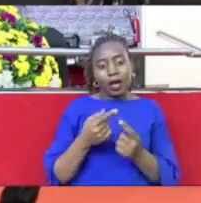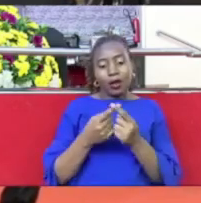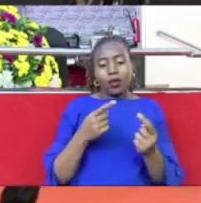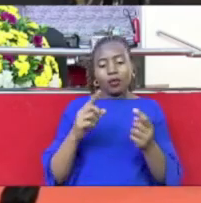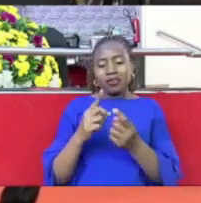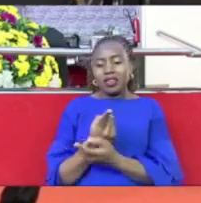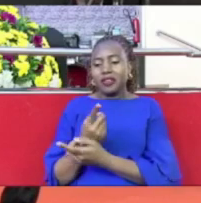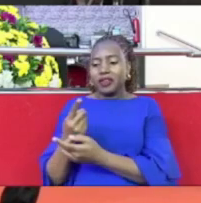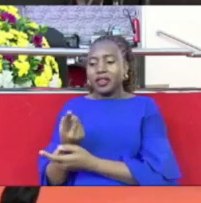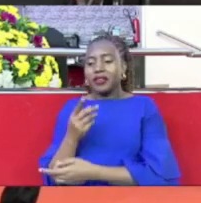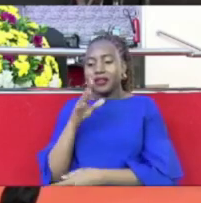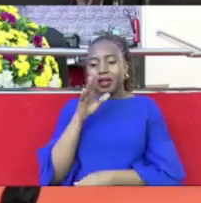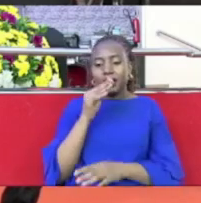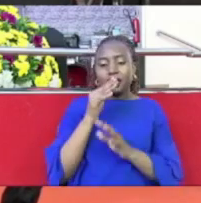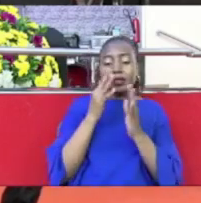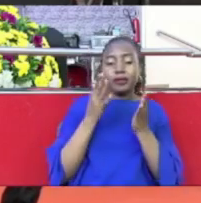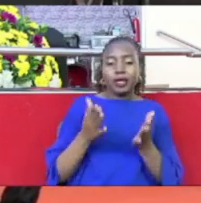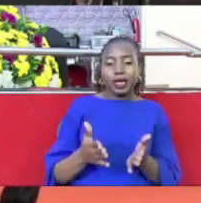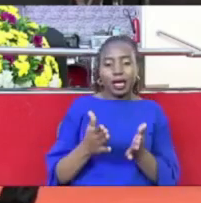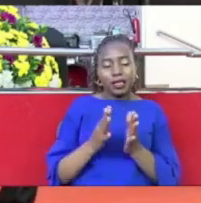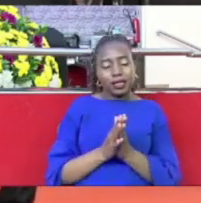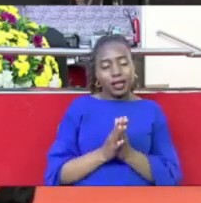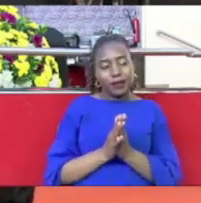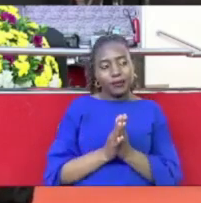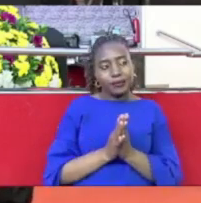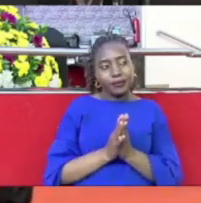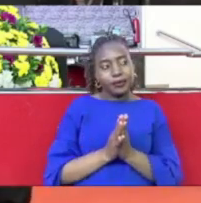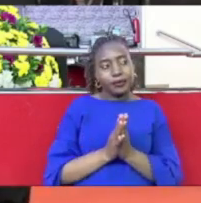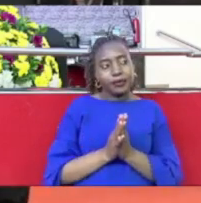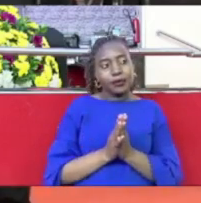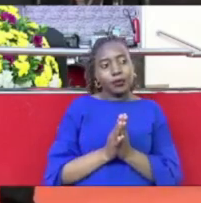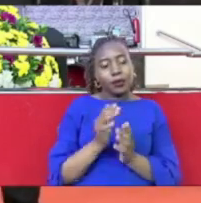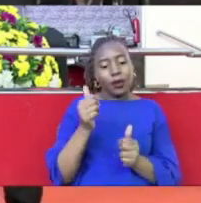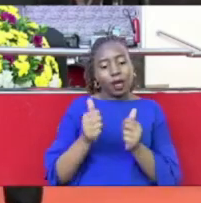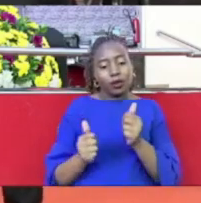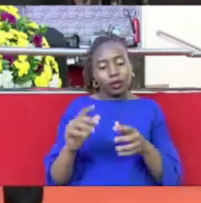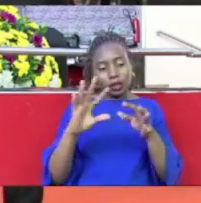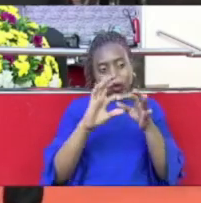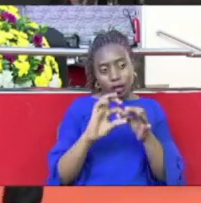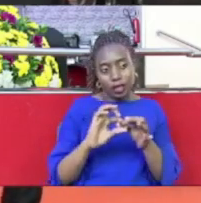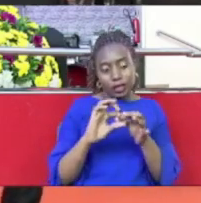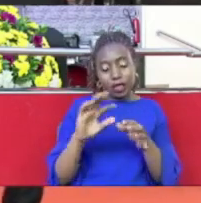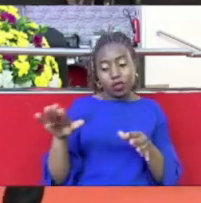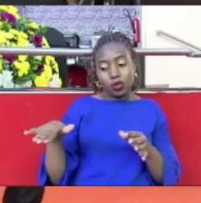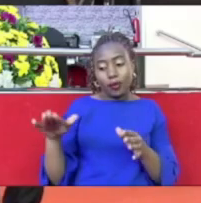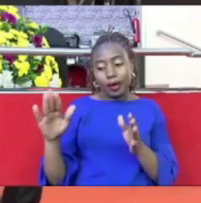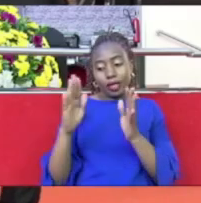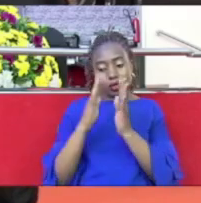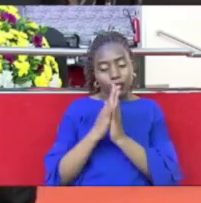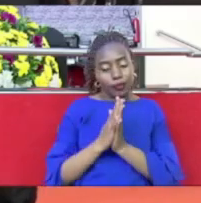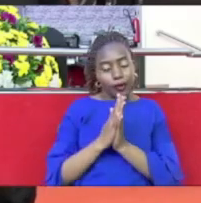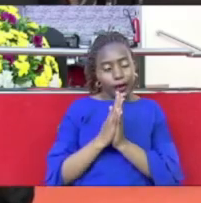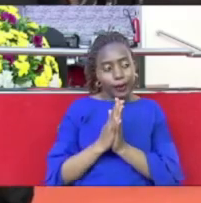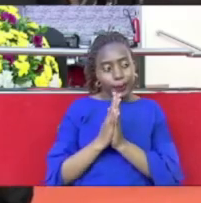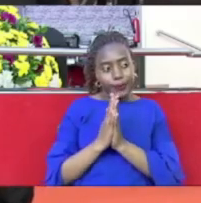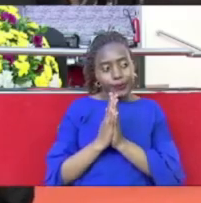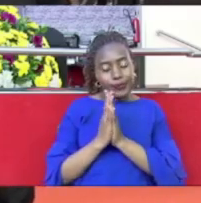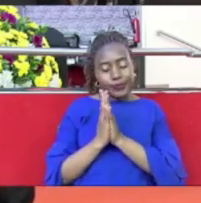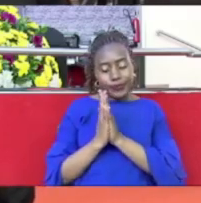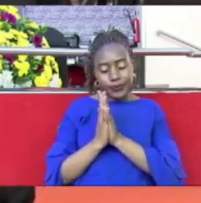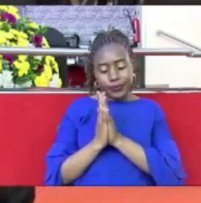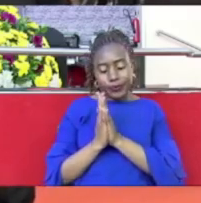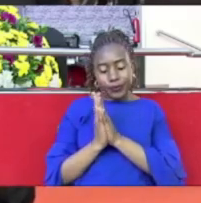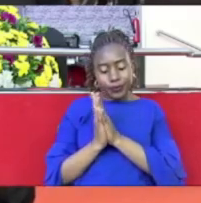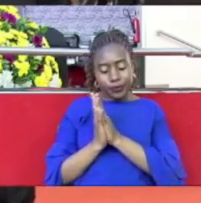speakers. Toka kwa wanenaji. That is connected to a place of prayer. Ambalo limeunganika na somo letu la maombi siku ya leo. I